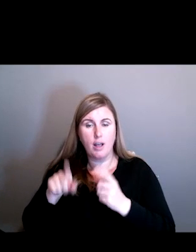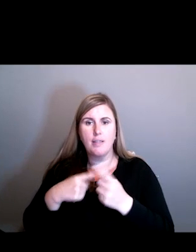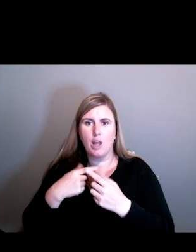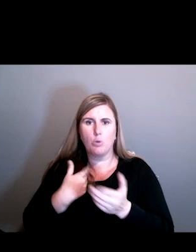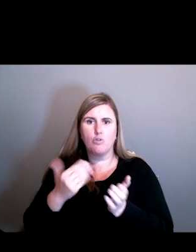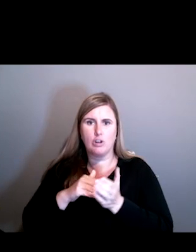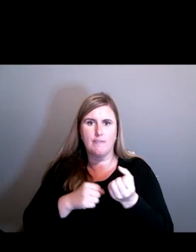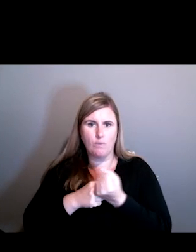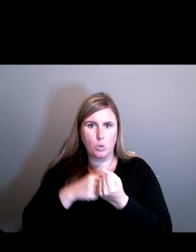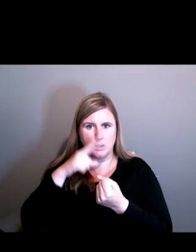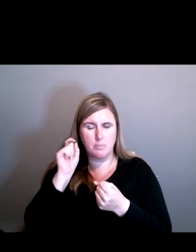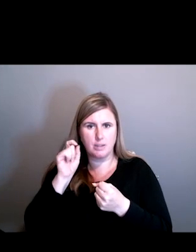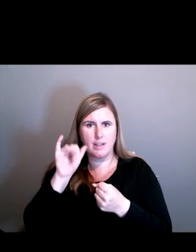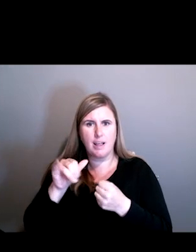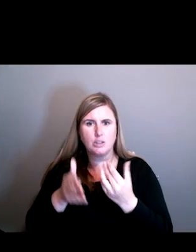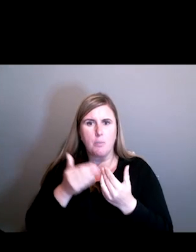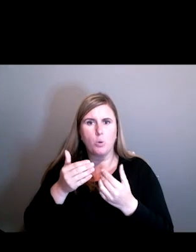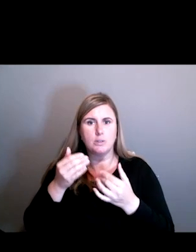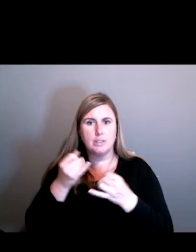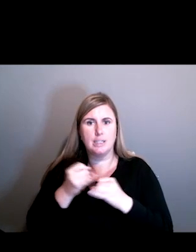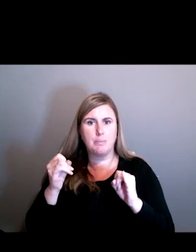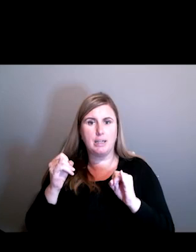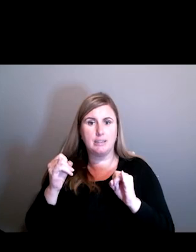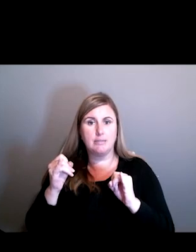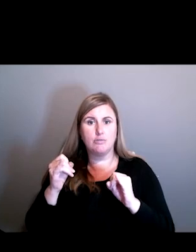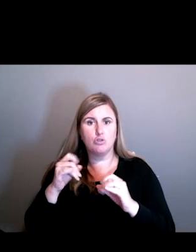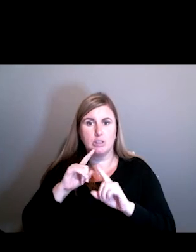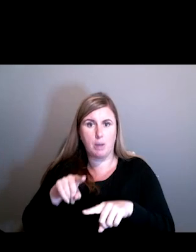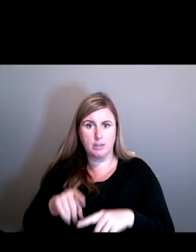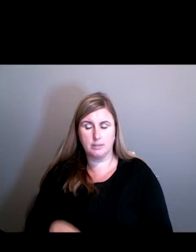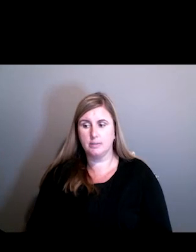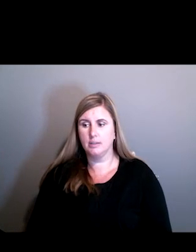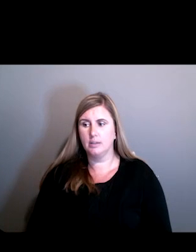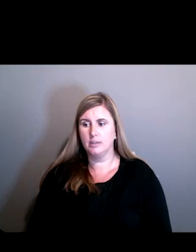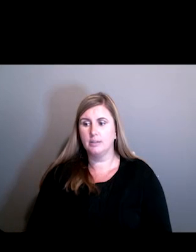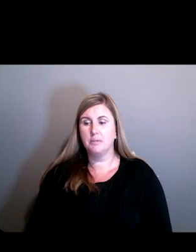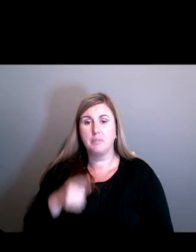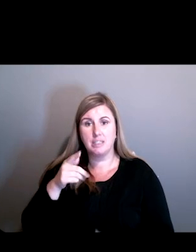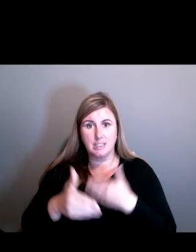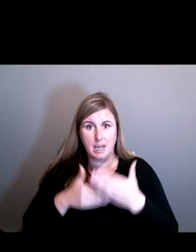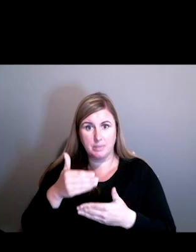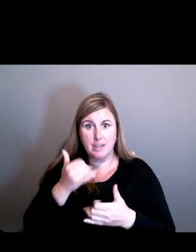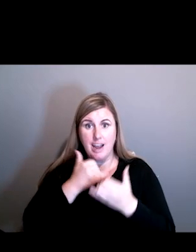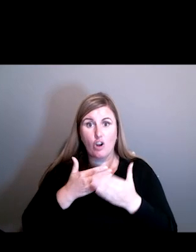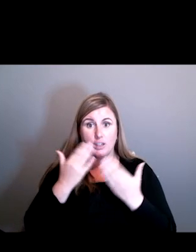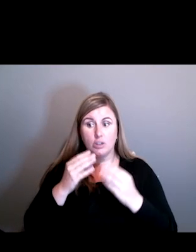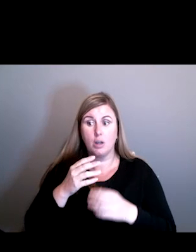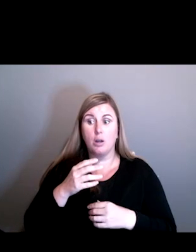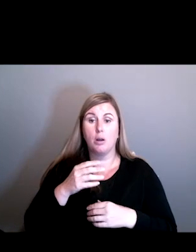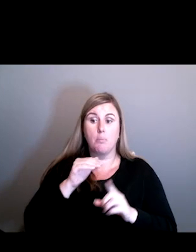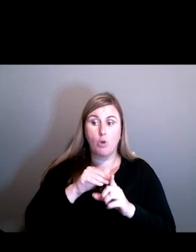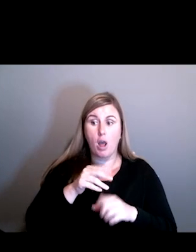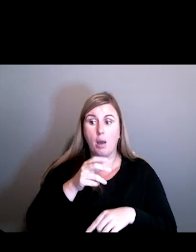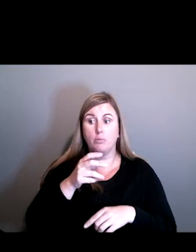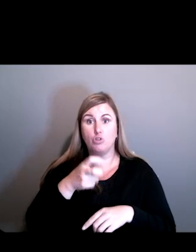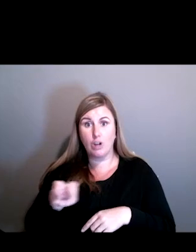respond during the check trial, that's when we reinforce, because that's the most independent response. So these steps